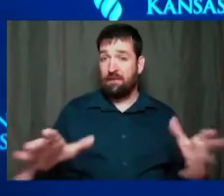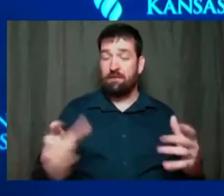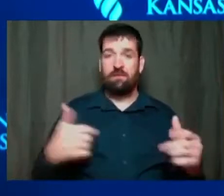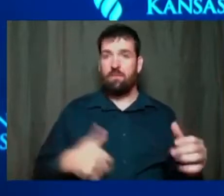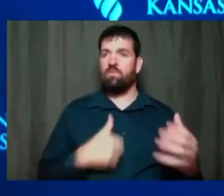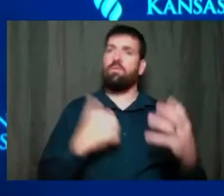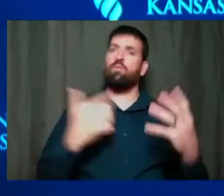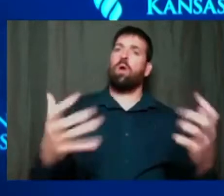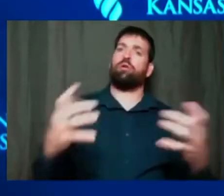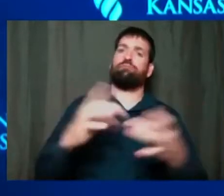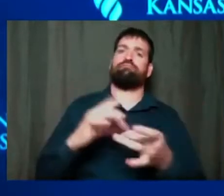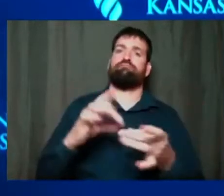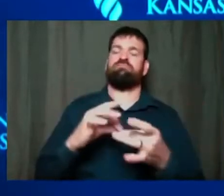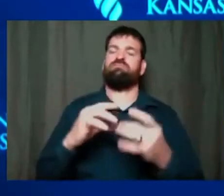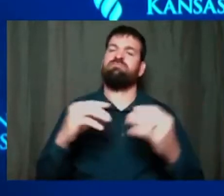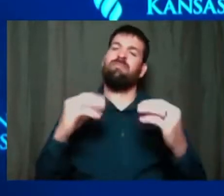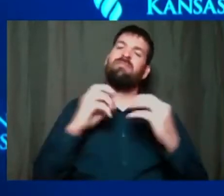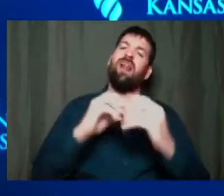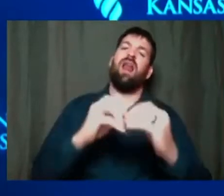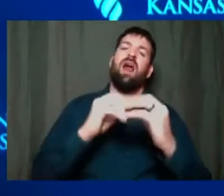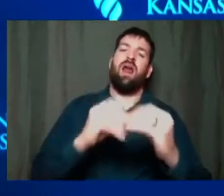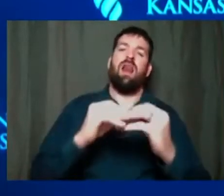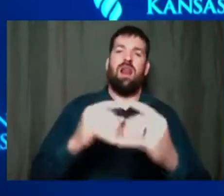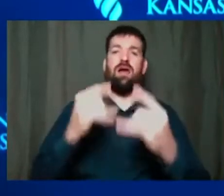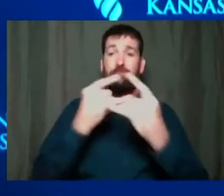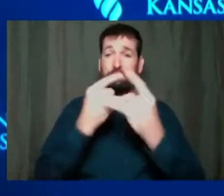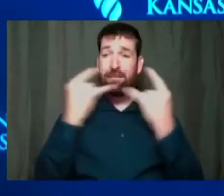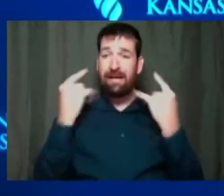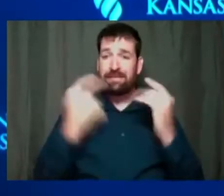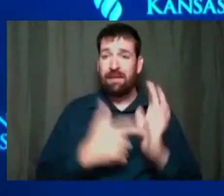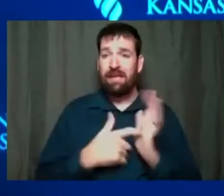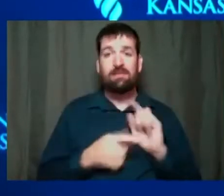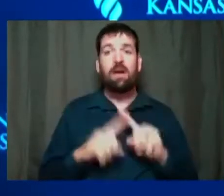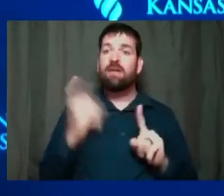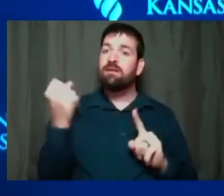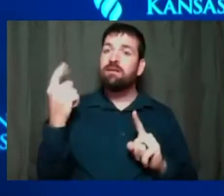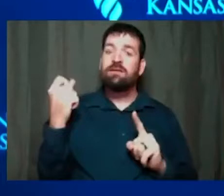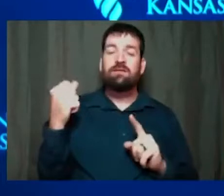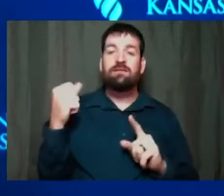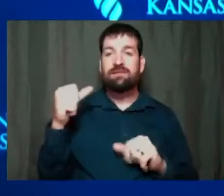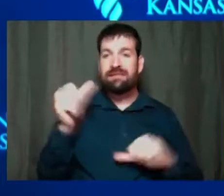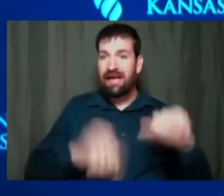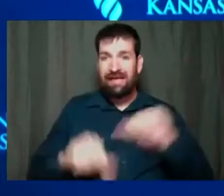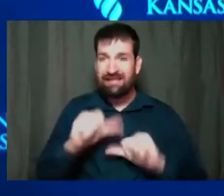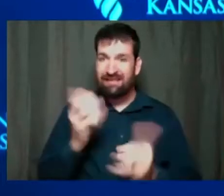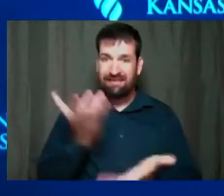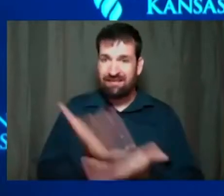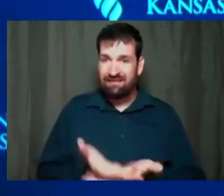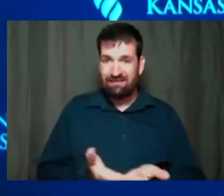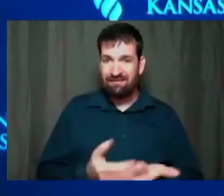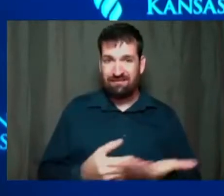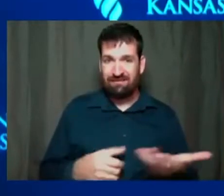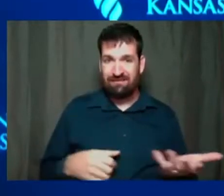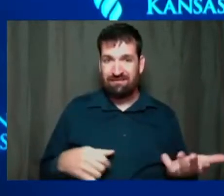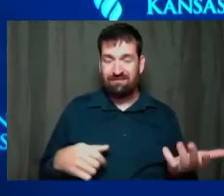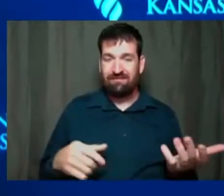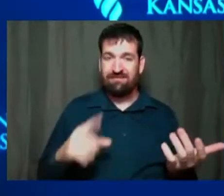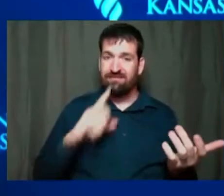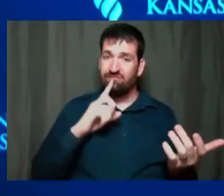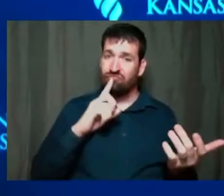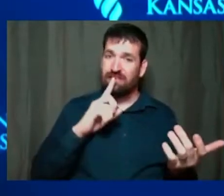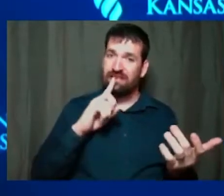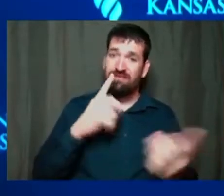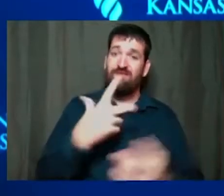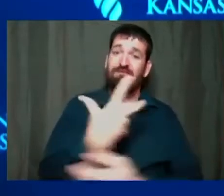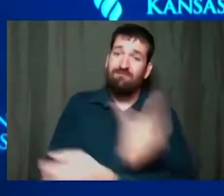to fight with each other about mask mandates, the reality is that the way out of the science isn't fighting with each other or out of the pandemic. It's really getting vaccinated, using